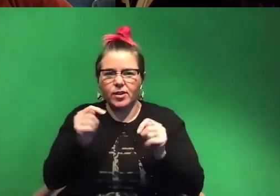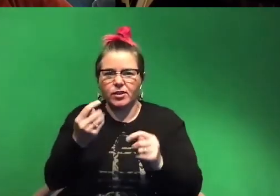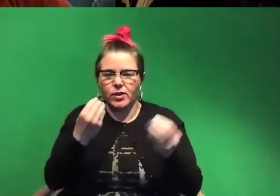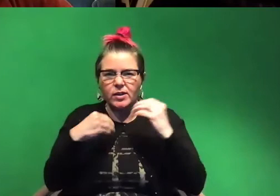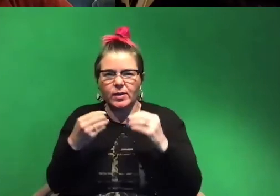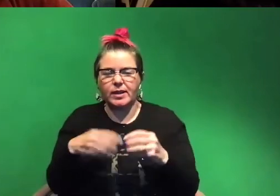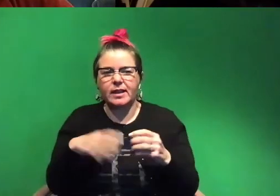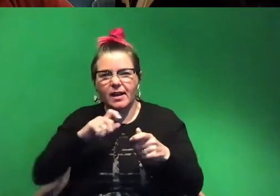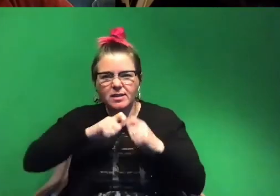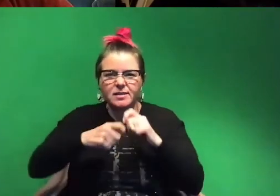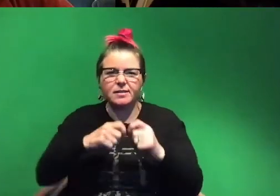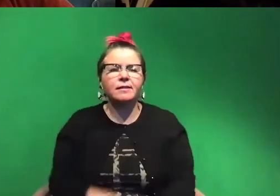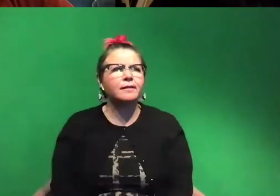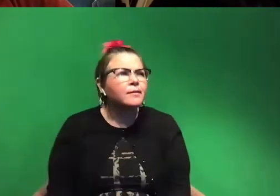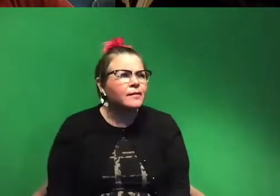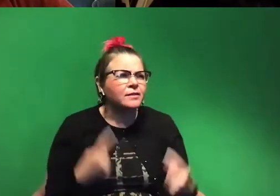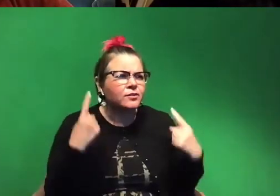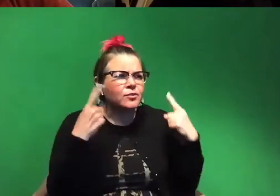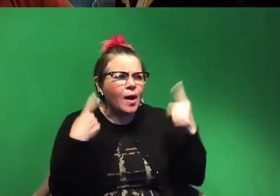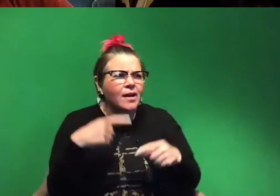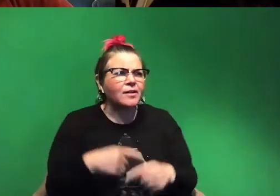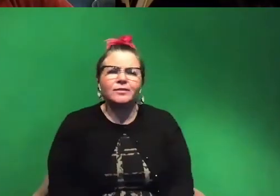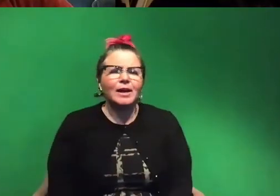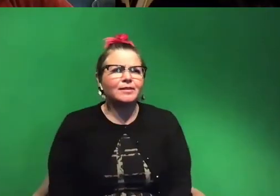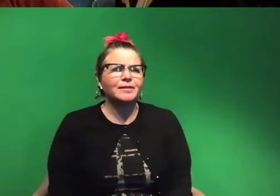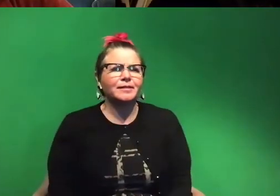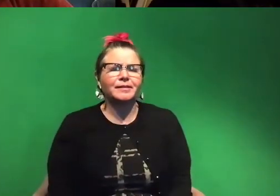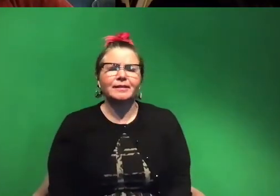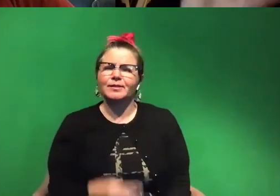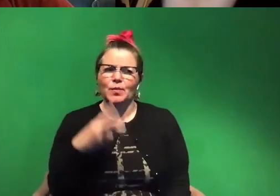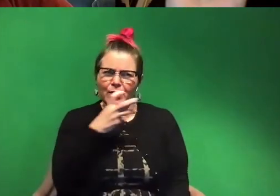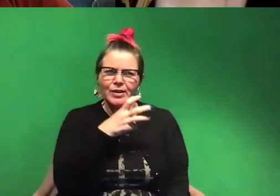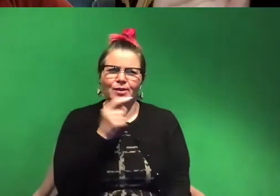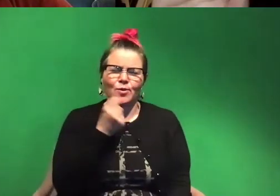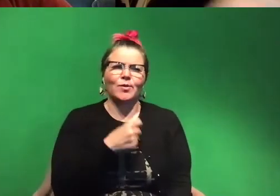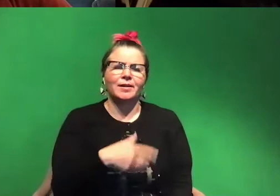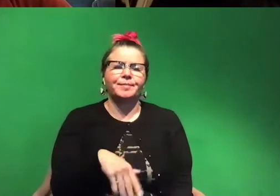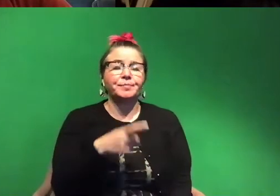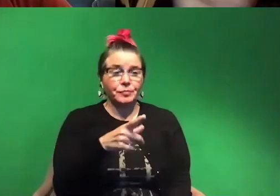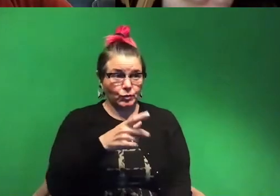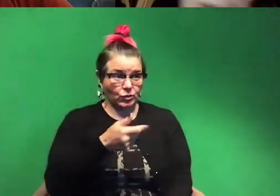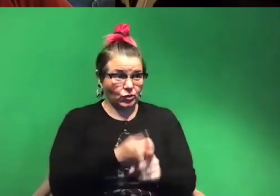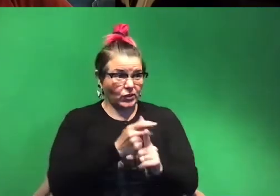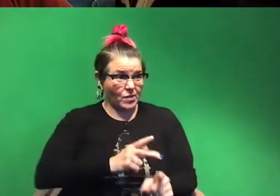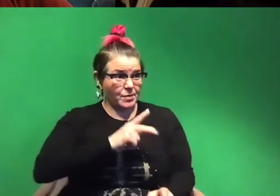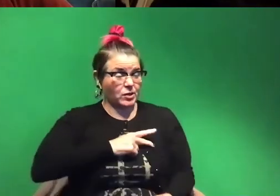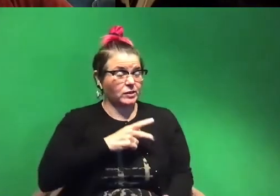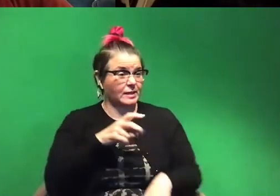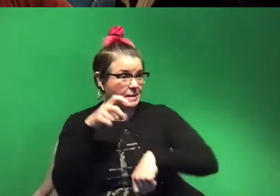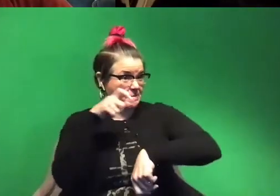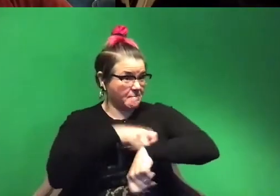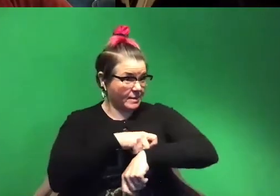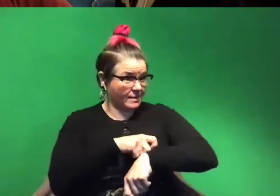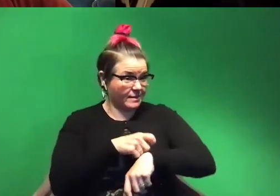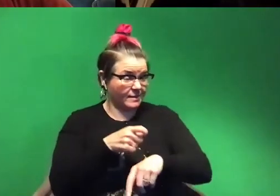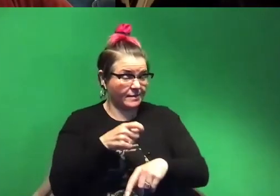chunks. That's wild. That's bananas. That's really weird and cool. So have you personally ever been bitten by a